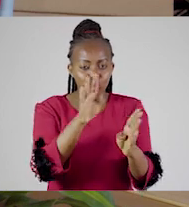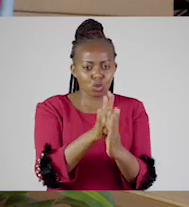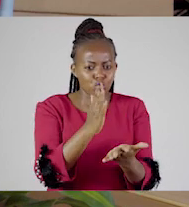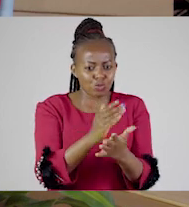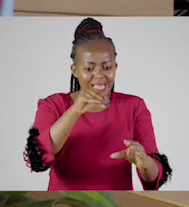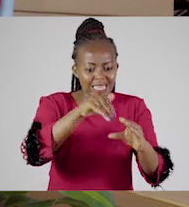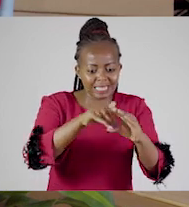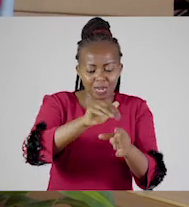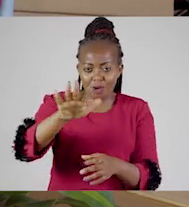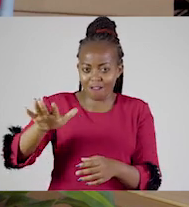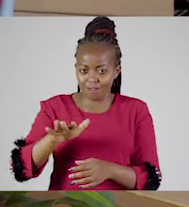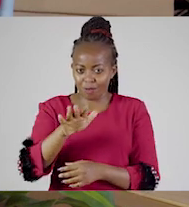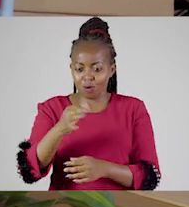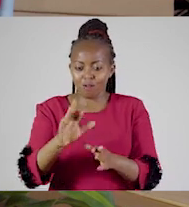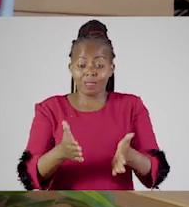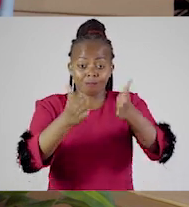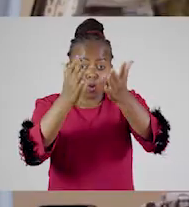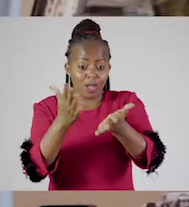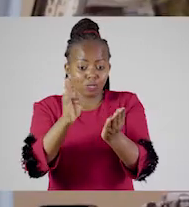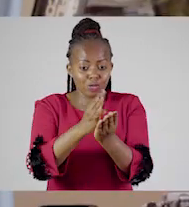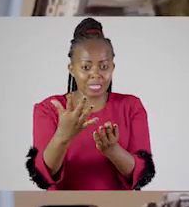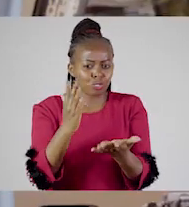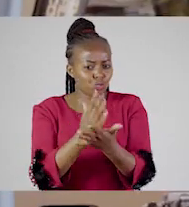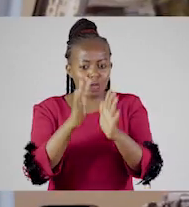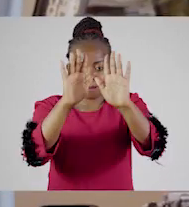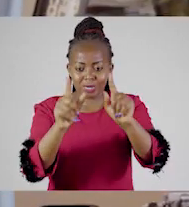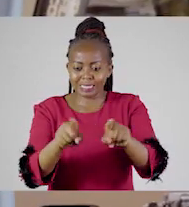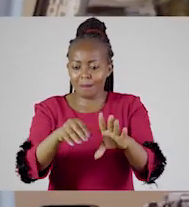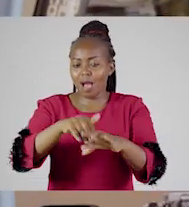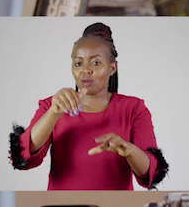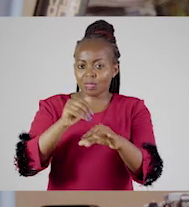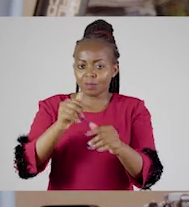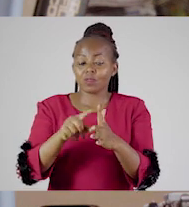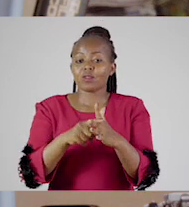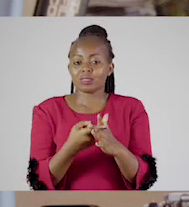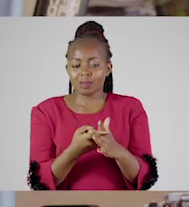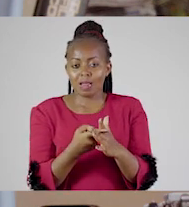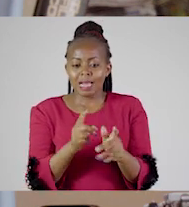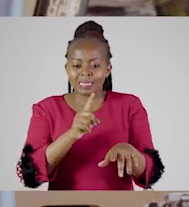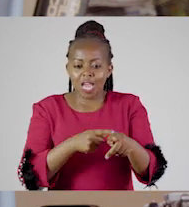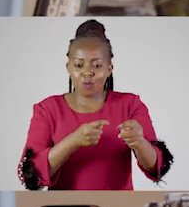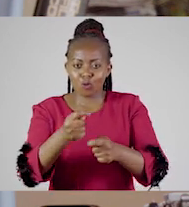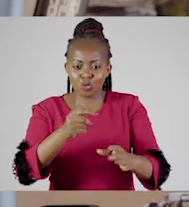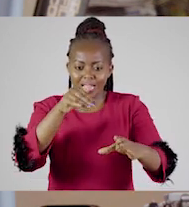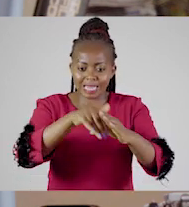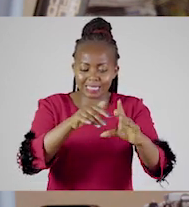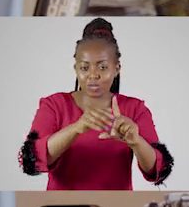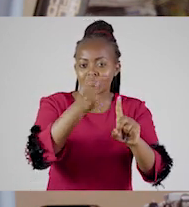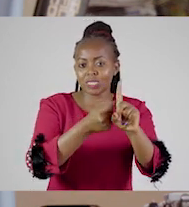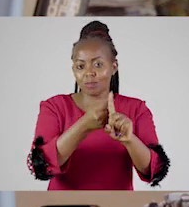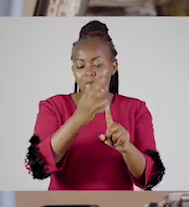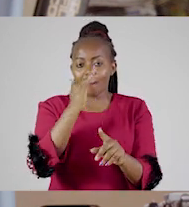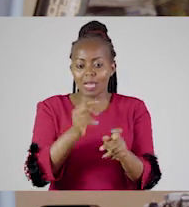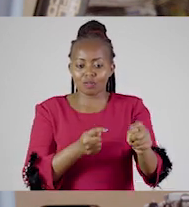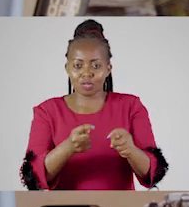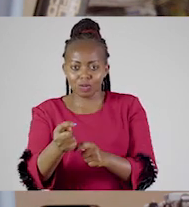the internal environment is just as crucial as the external one. Uh-huh. Yeah, for a start, by controlling our indoor temperatures,